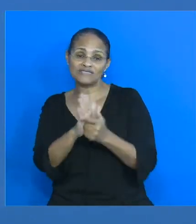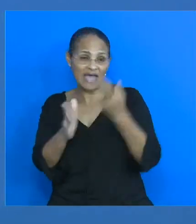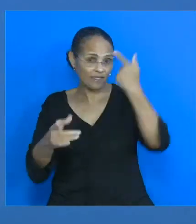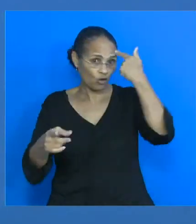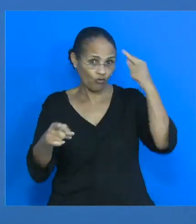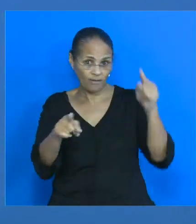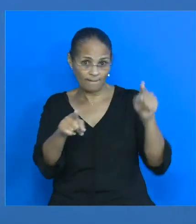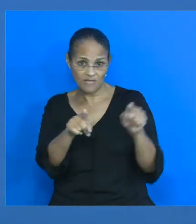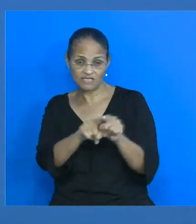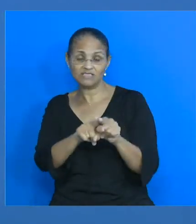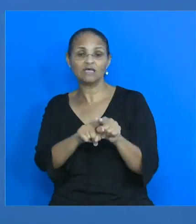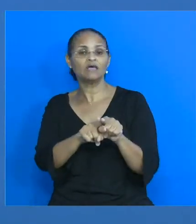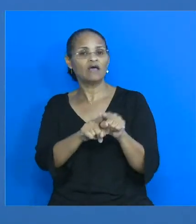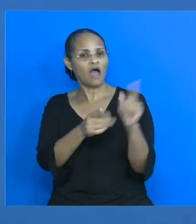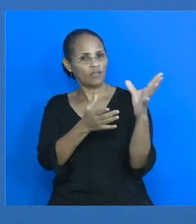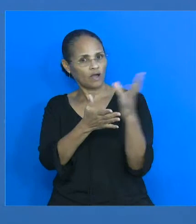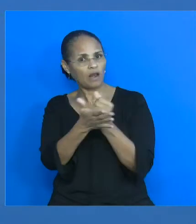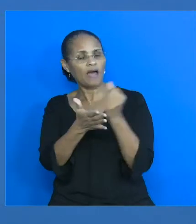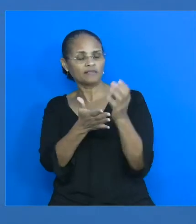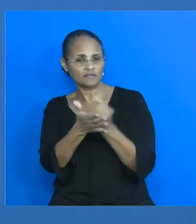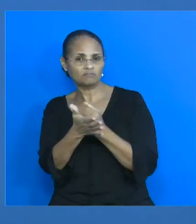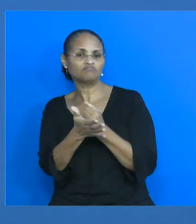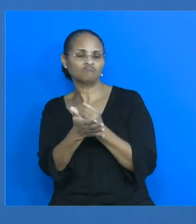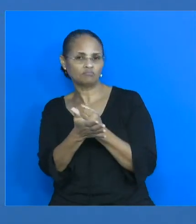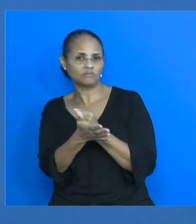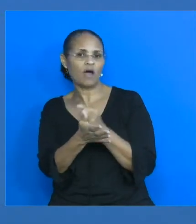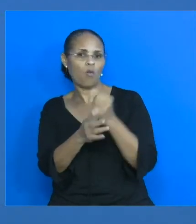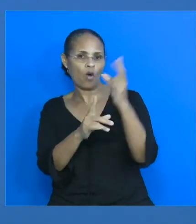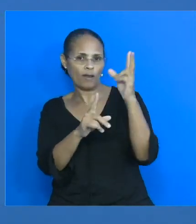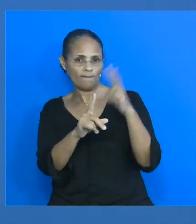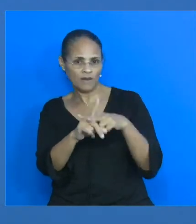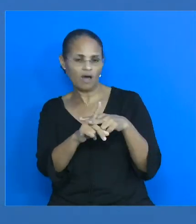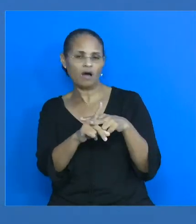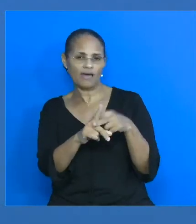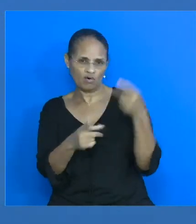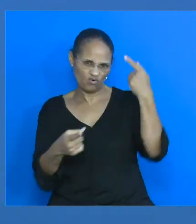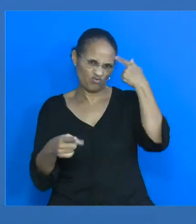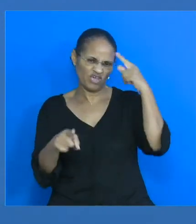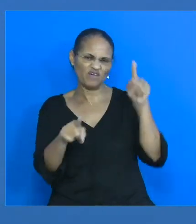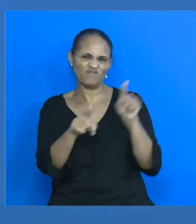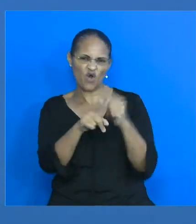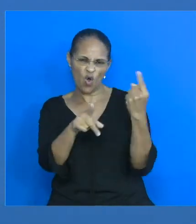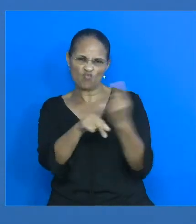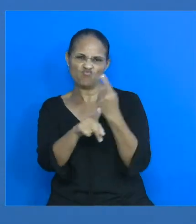that are their collective bargaining agreement, I think would apply for regular